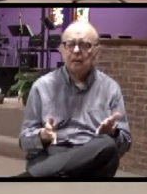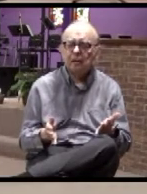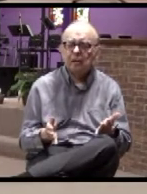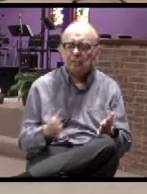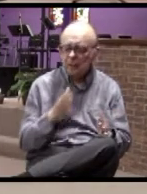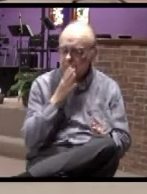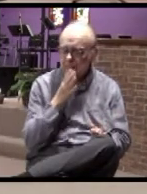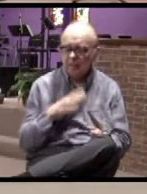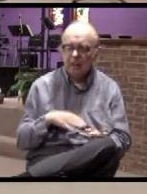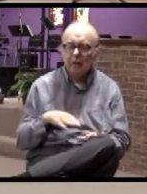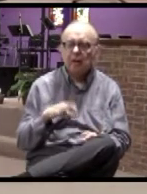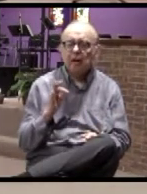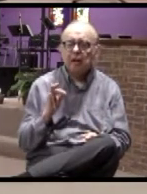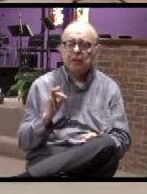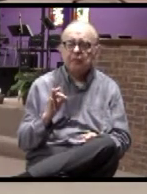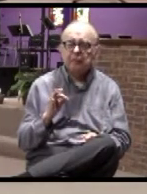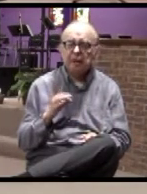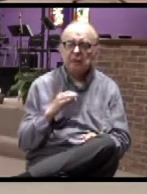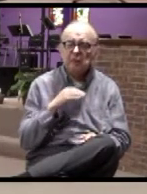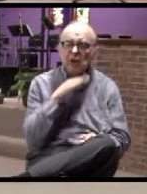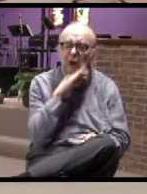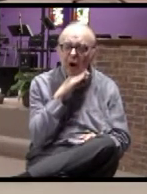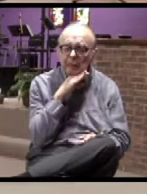She picks up garbage.